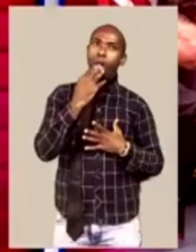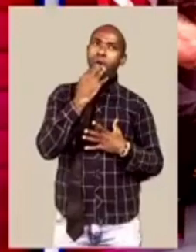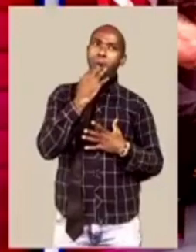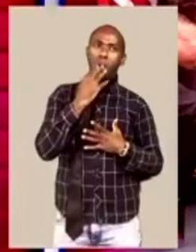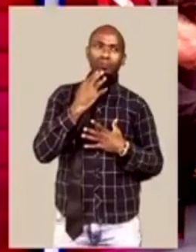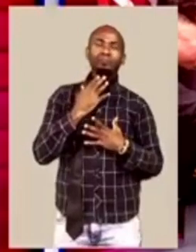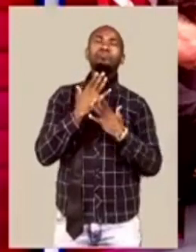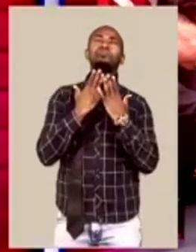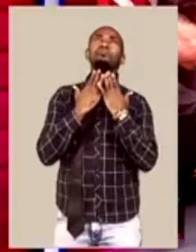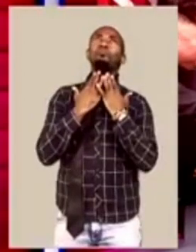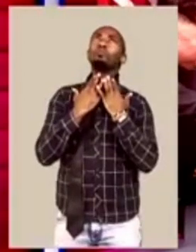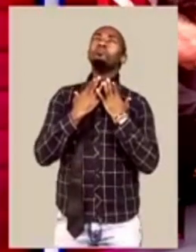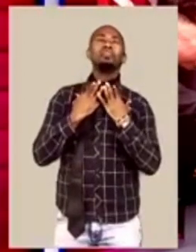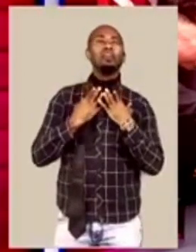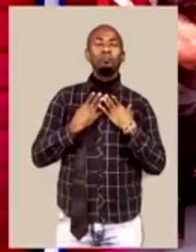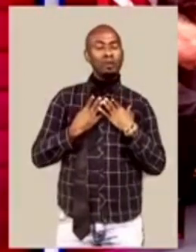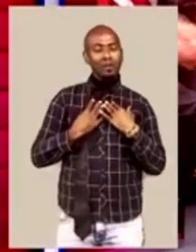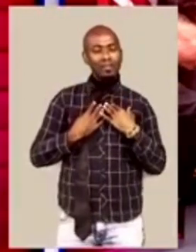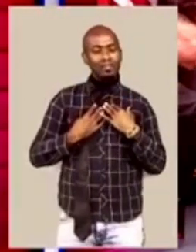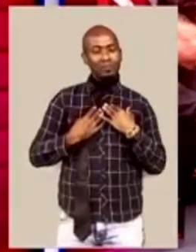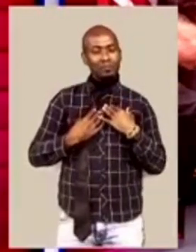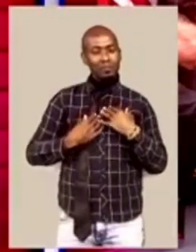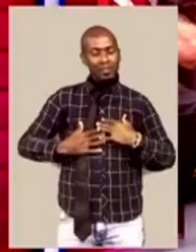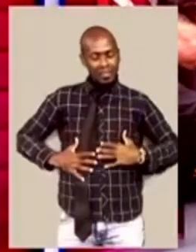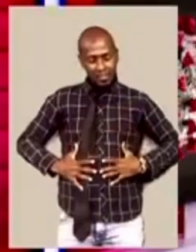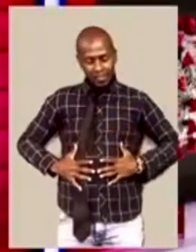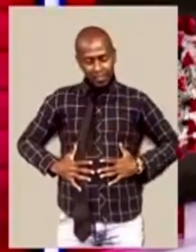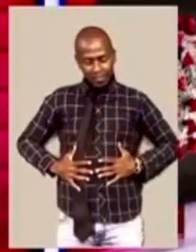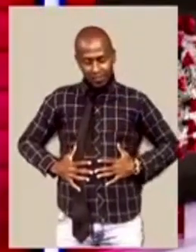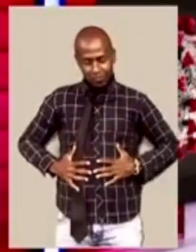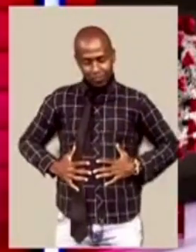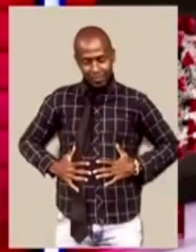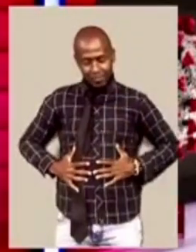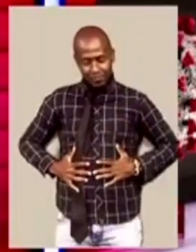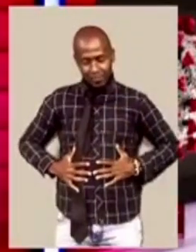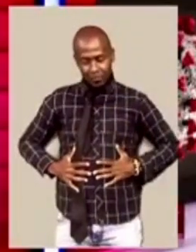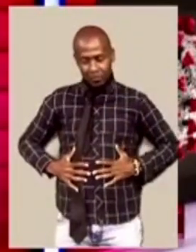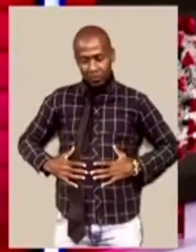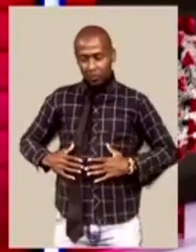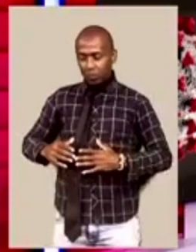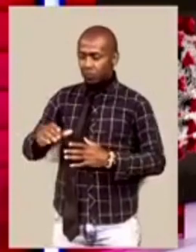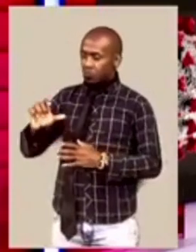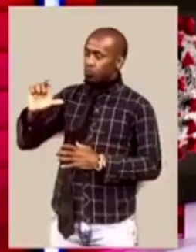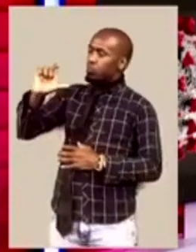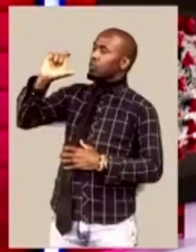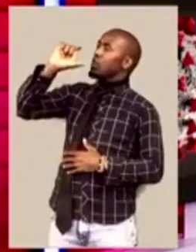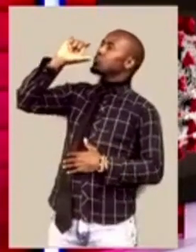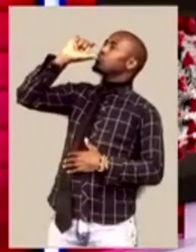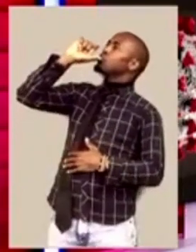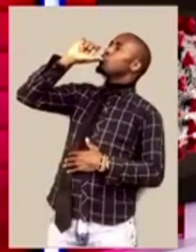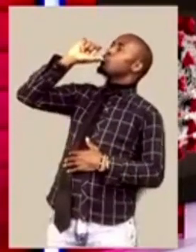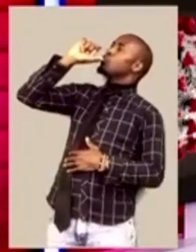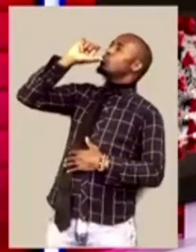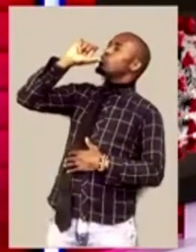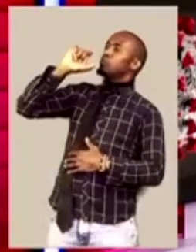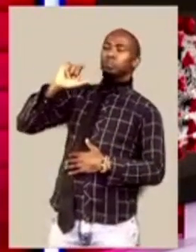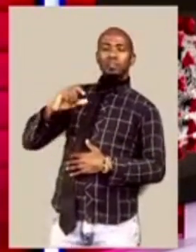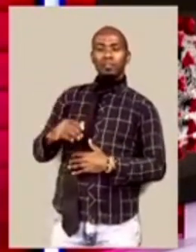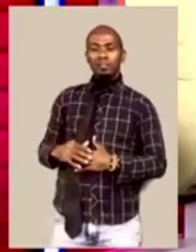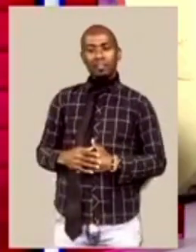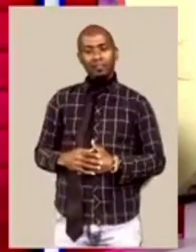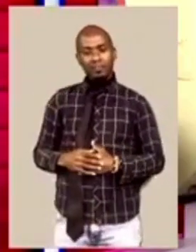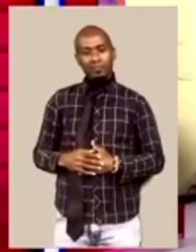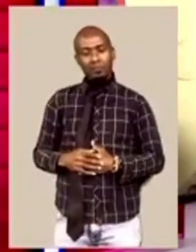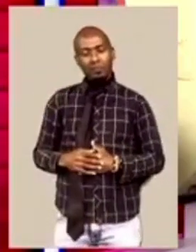an attack King John June On the South African news right now people are crying because of the lockdown because of the Covid